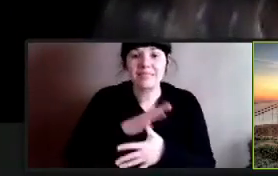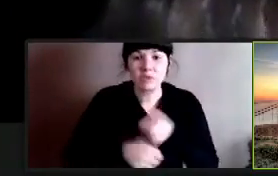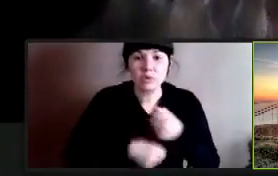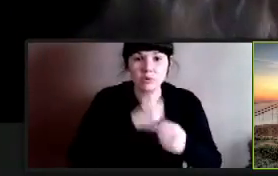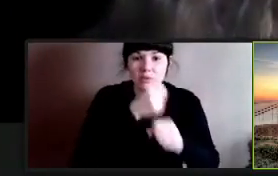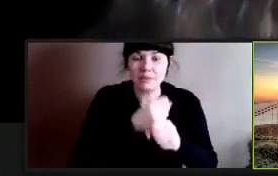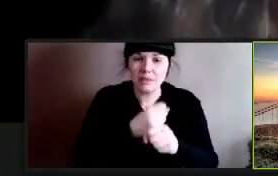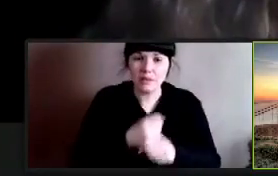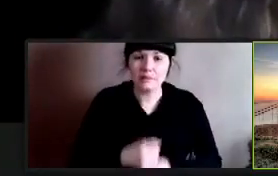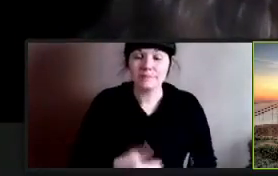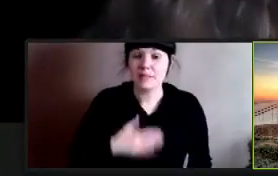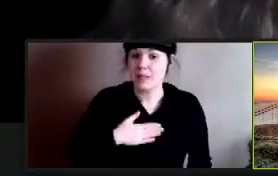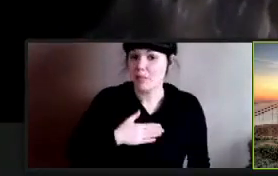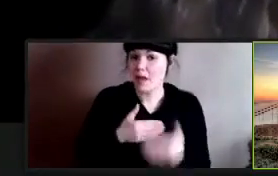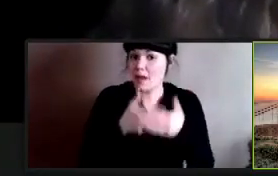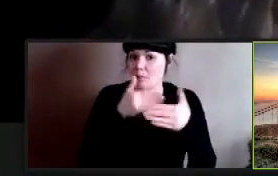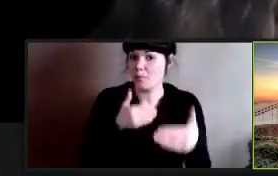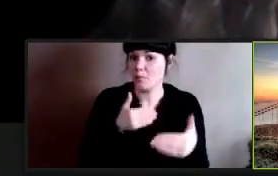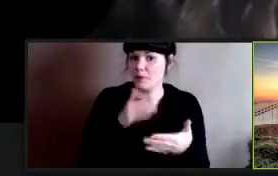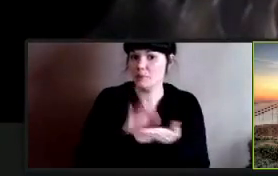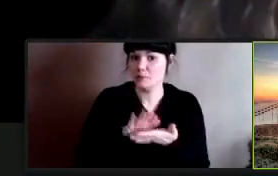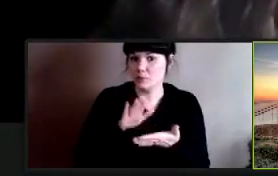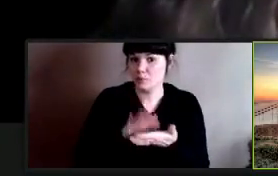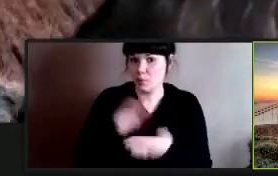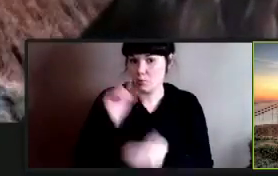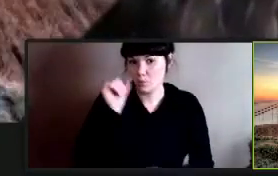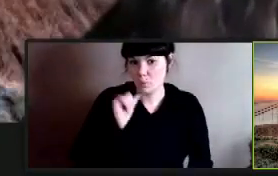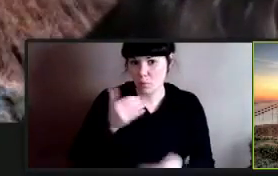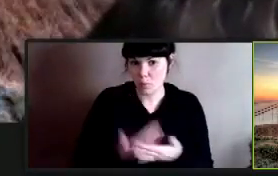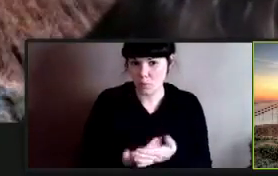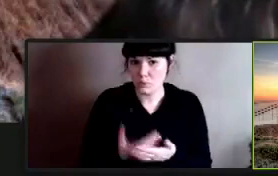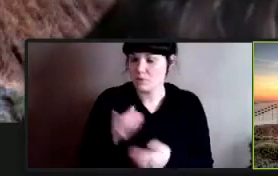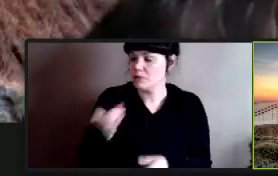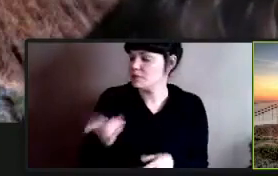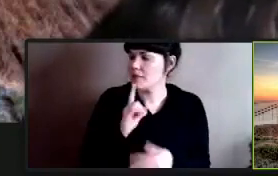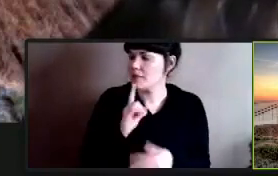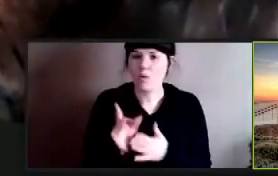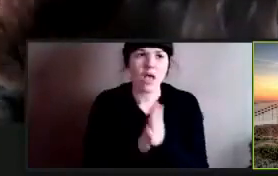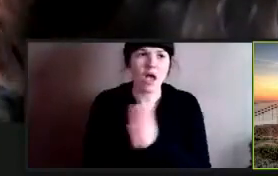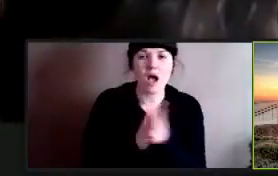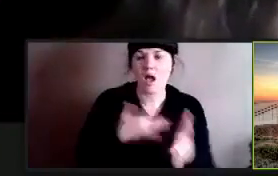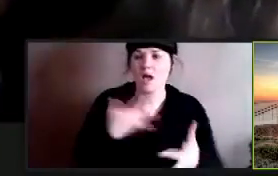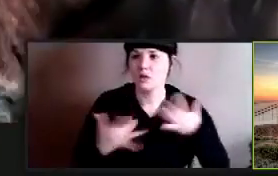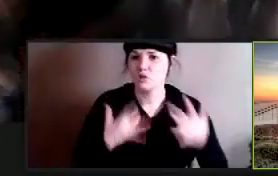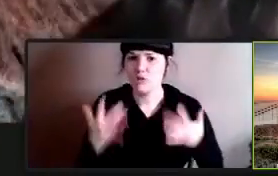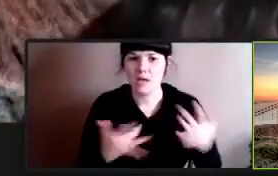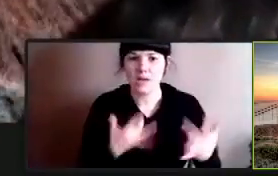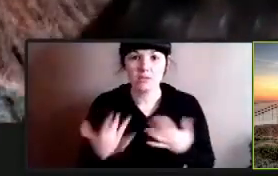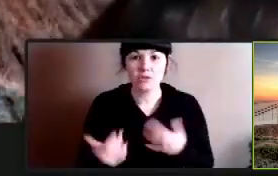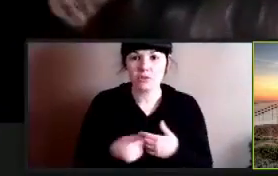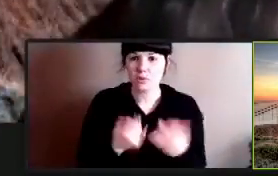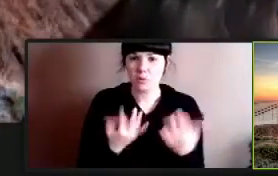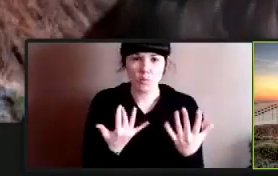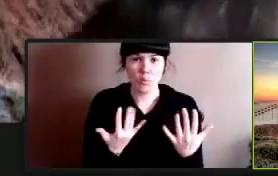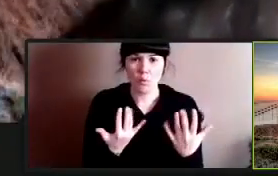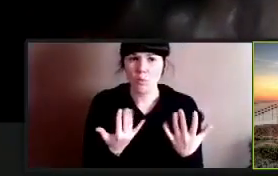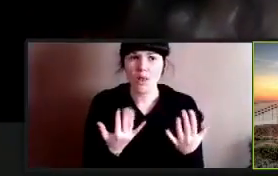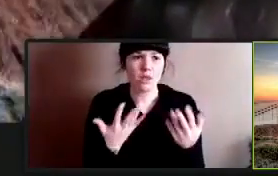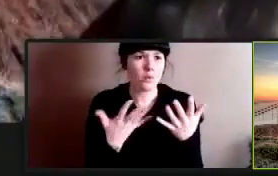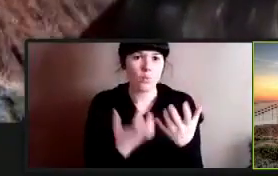so energetic, and she's just yearning for the day that she can just climb on a playground